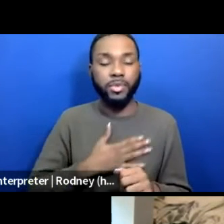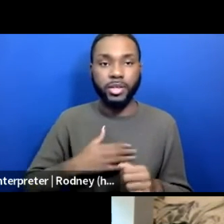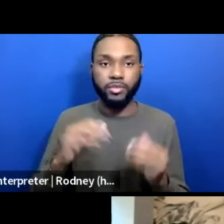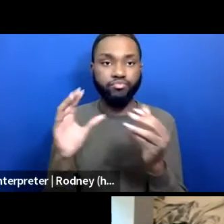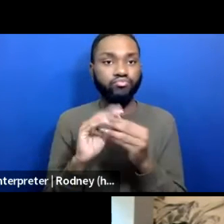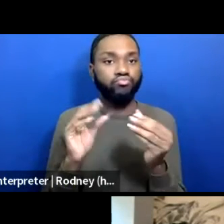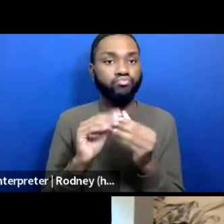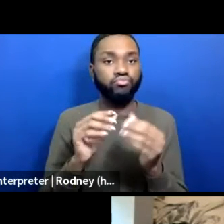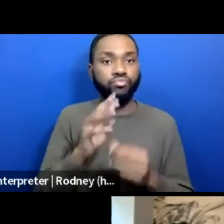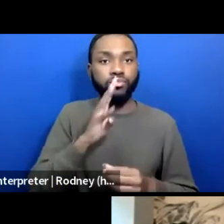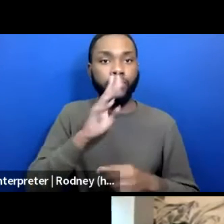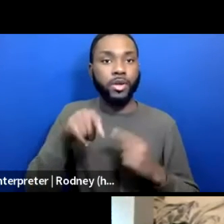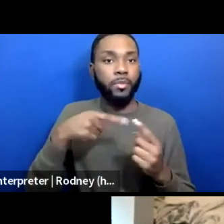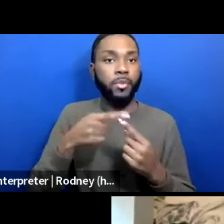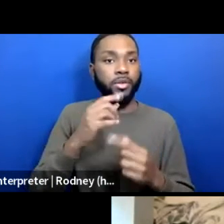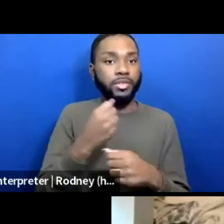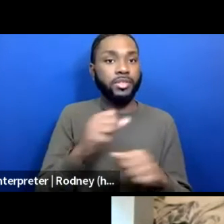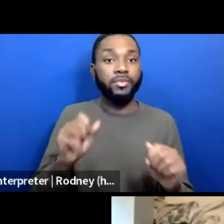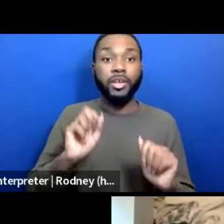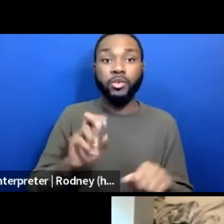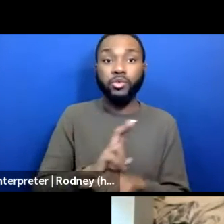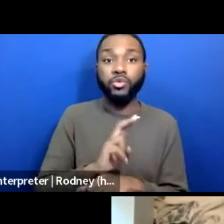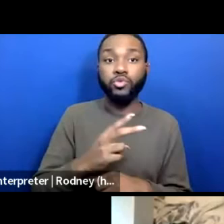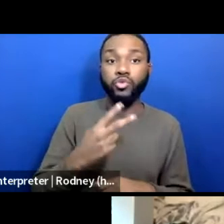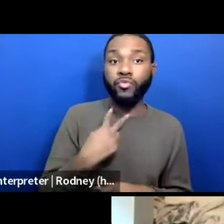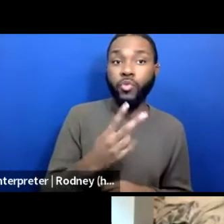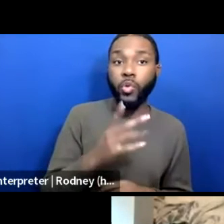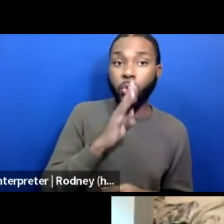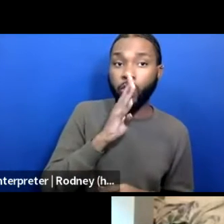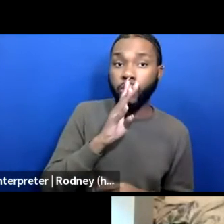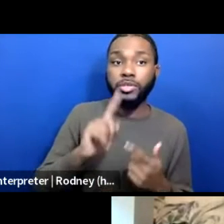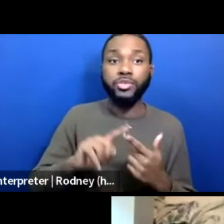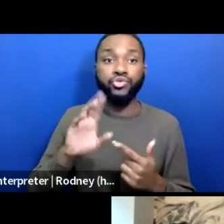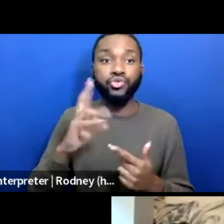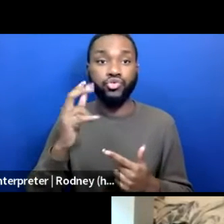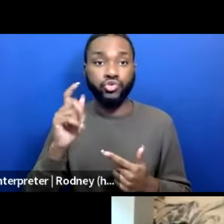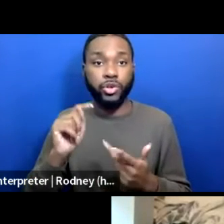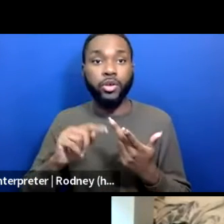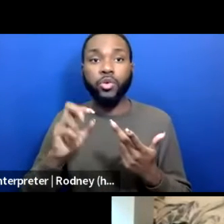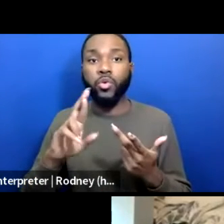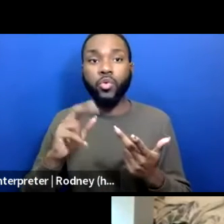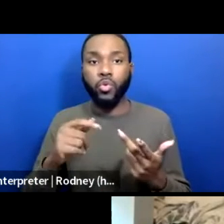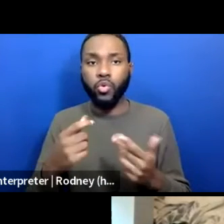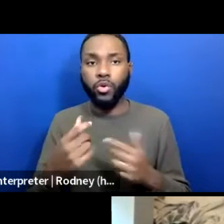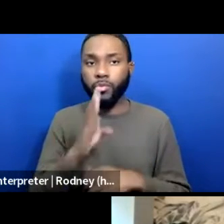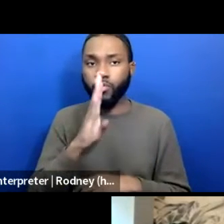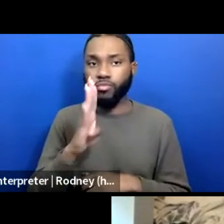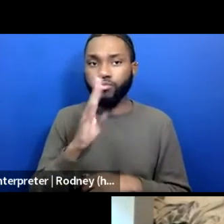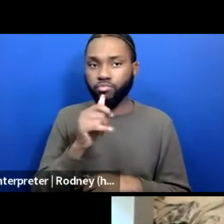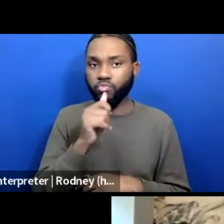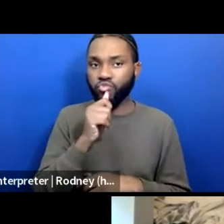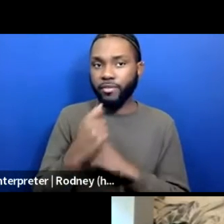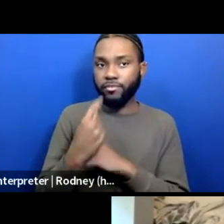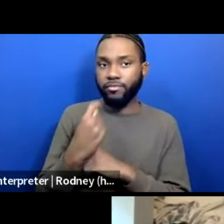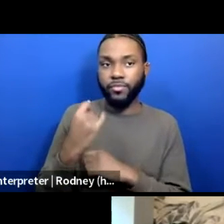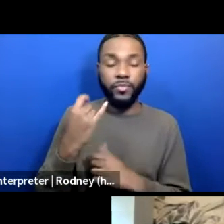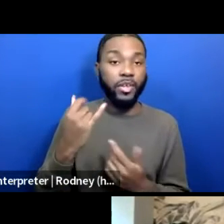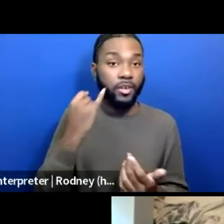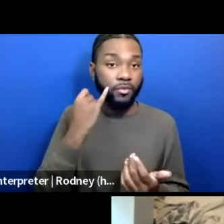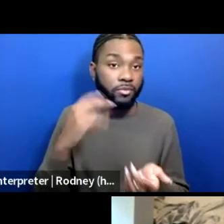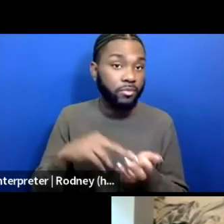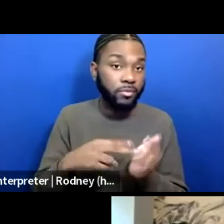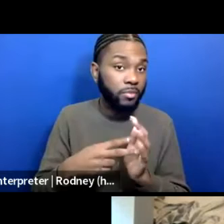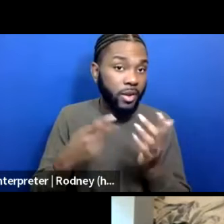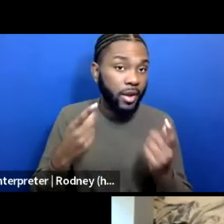your own safety using your voice, the chat, or even private messaging myself or a colleague if that feels most supportive. Whether there's Zoom